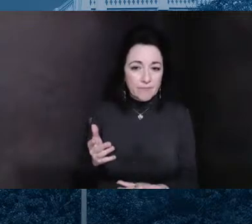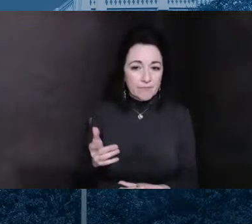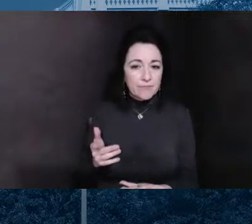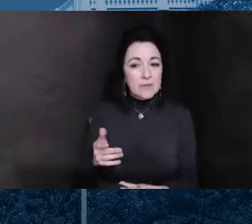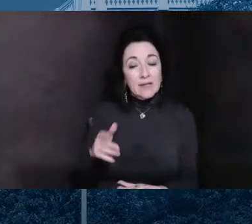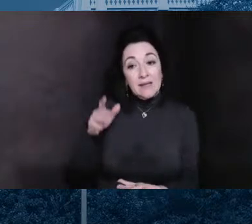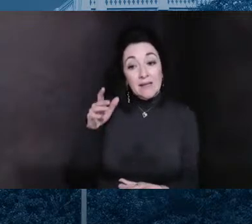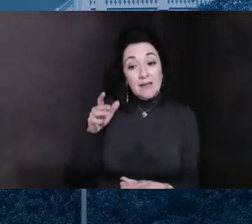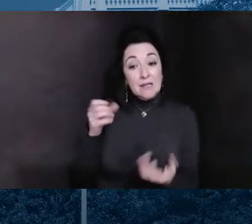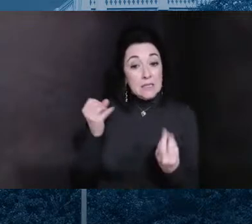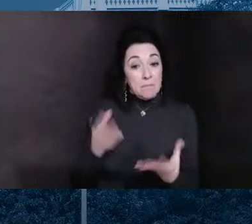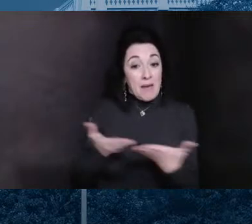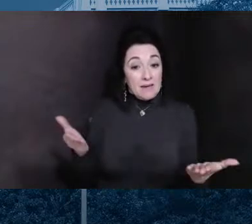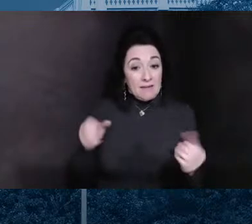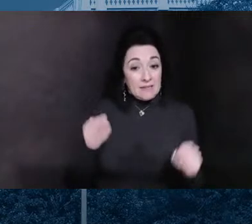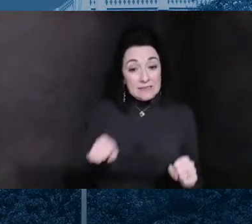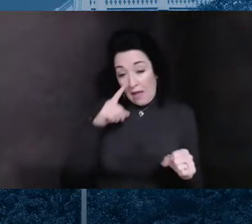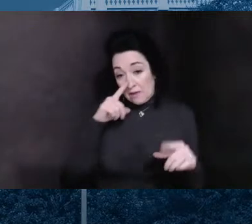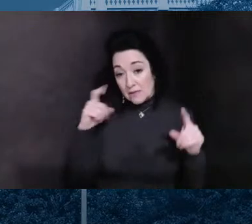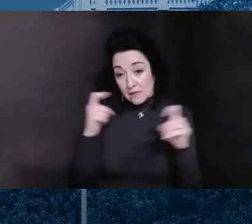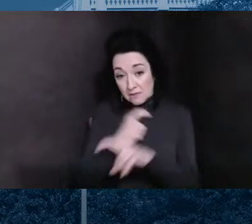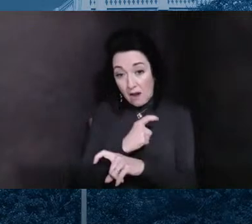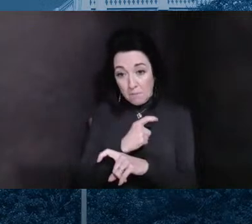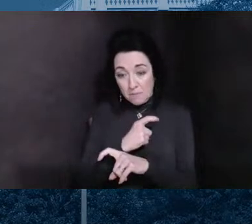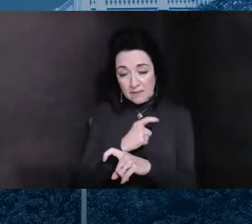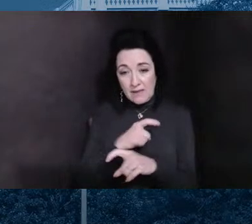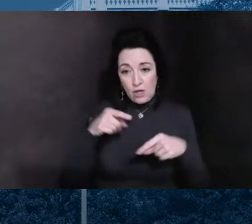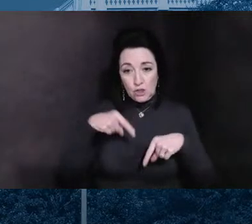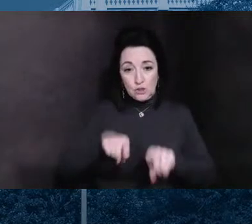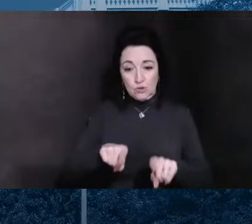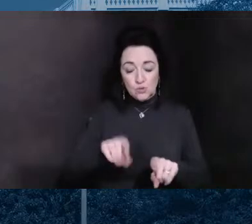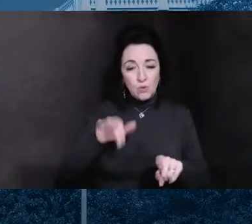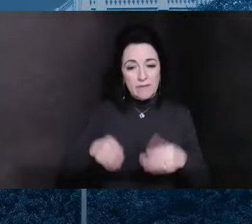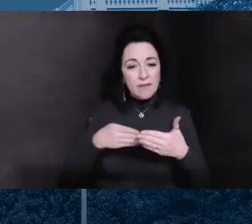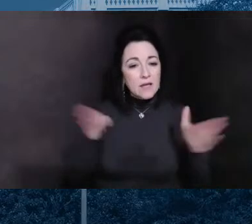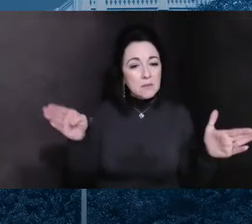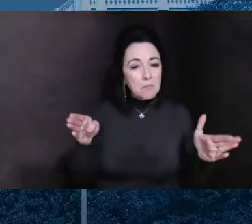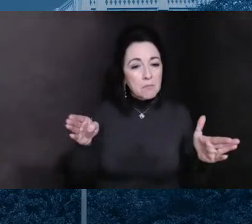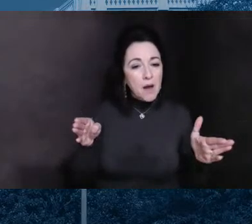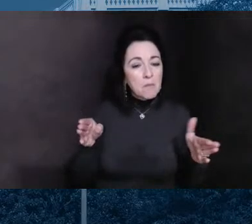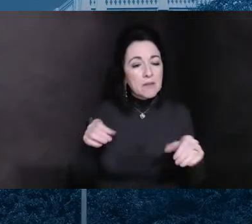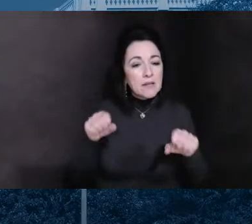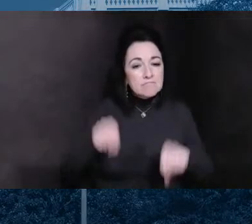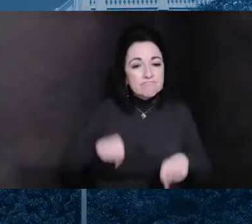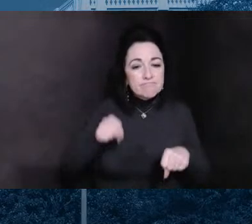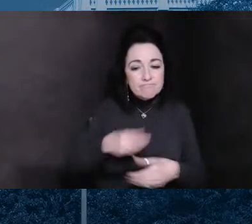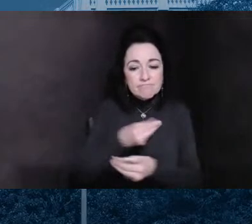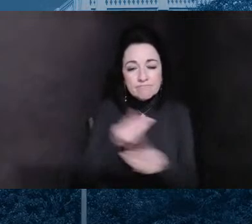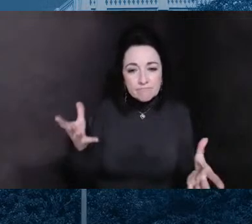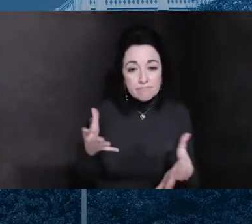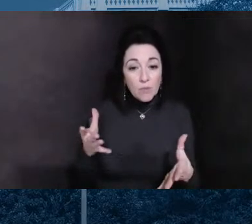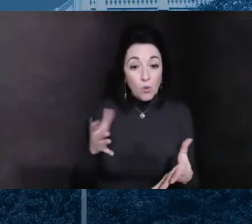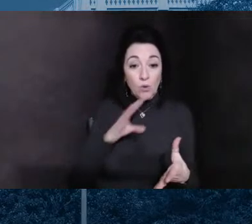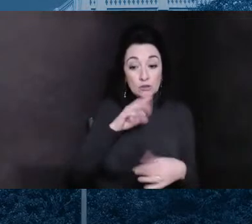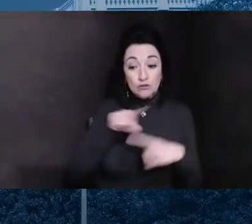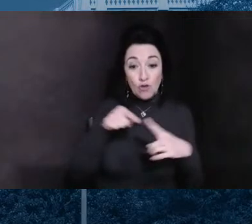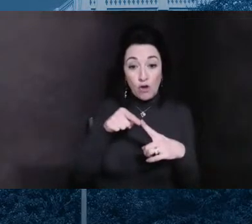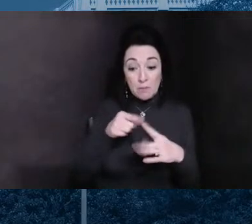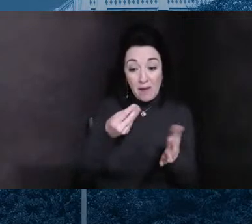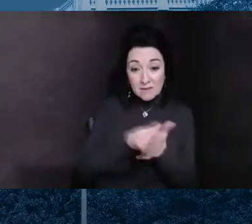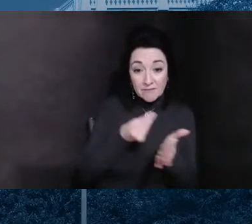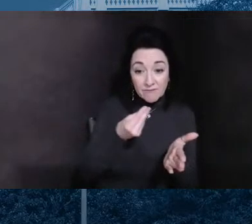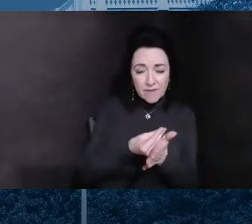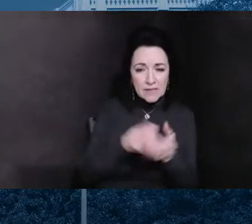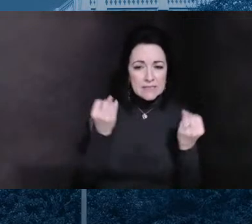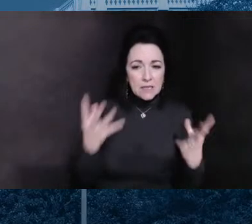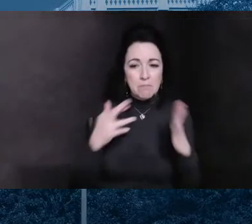think, during this pandemic, but when you work through the public assistance program to get the FEMA funding, so there's a lot of regulations